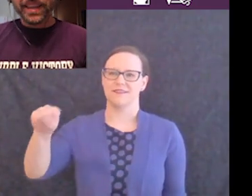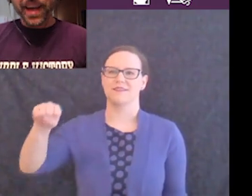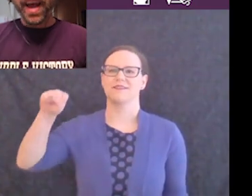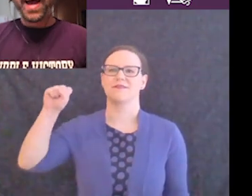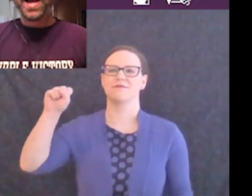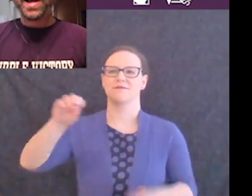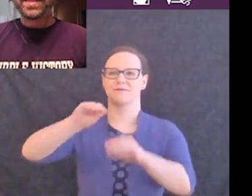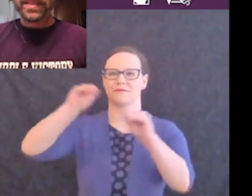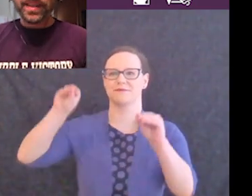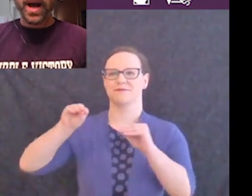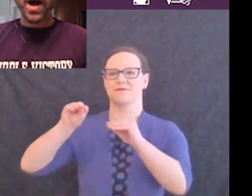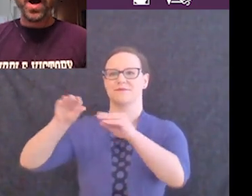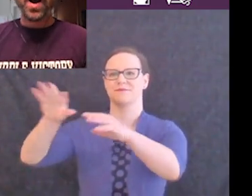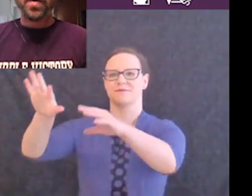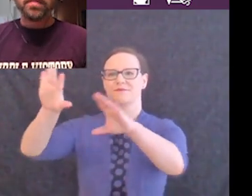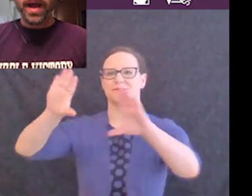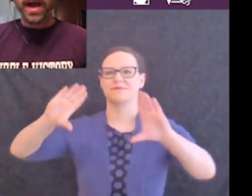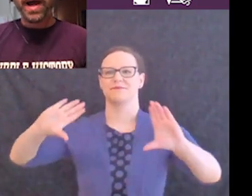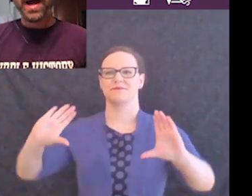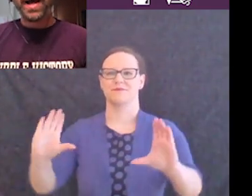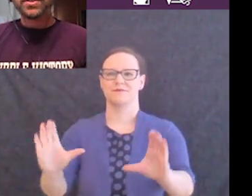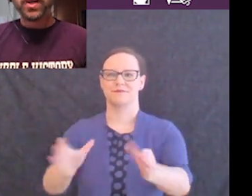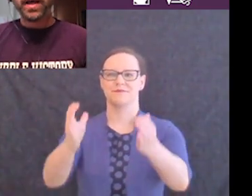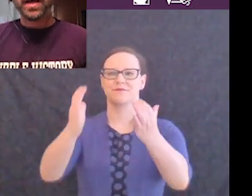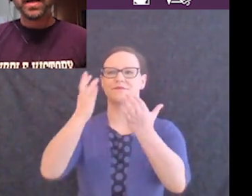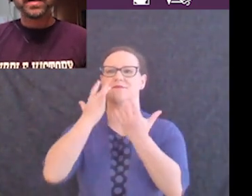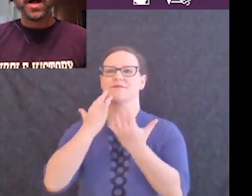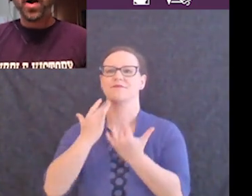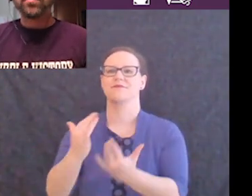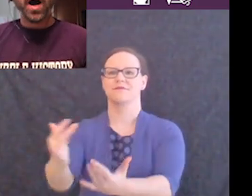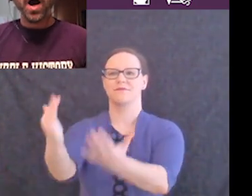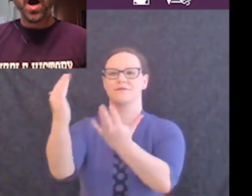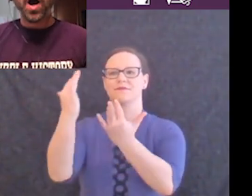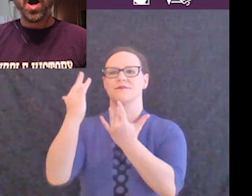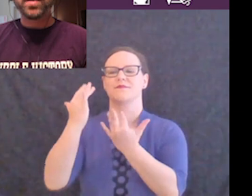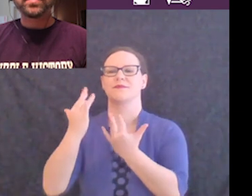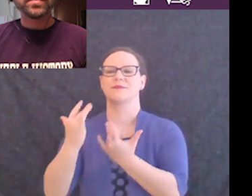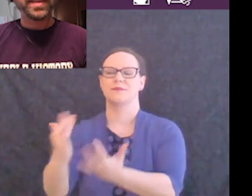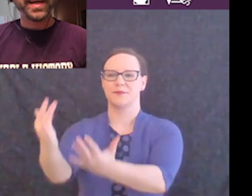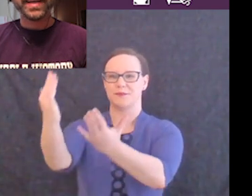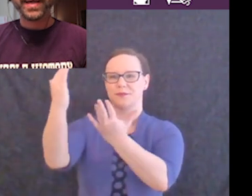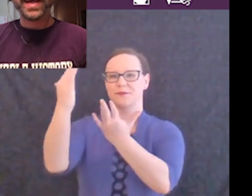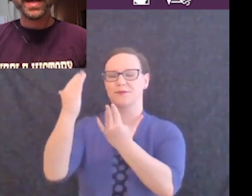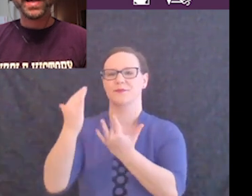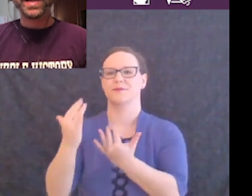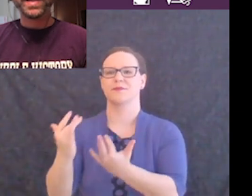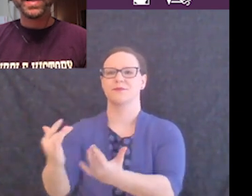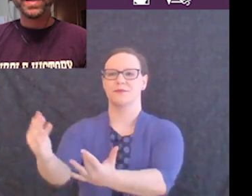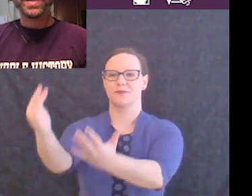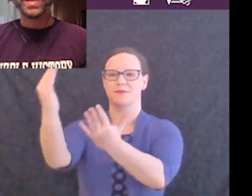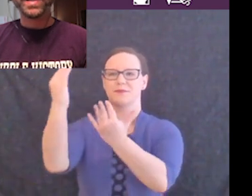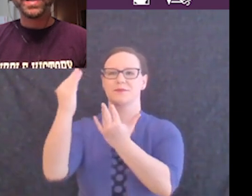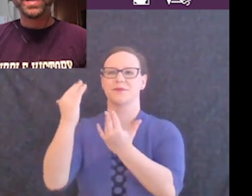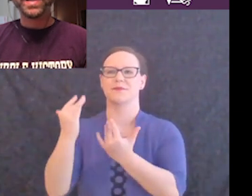Yes, the magic of our singing.